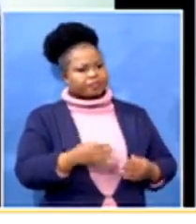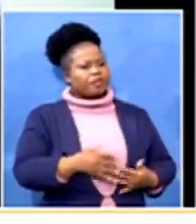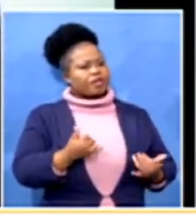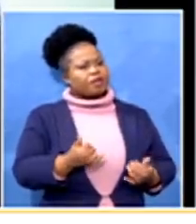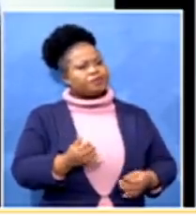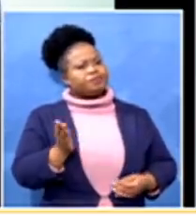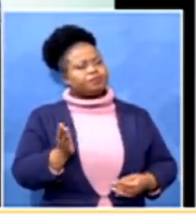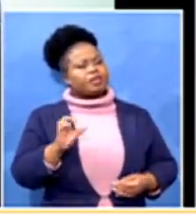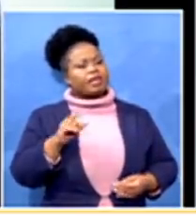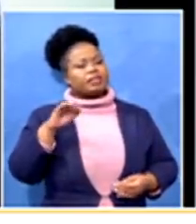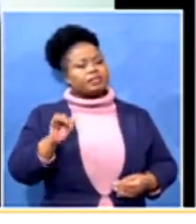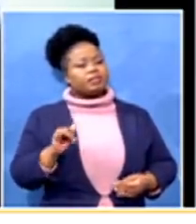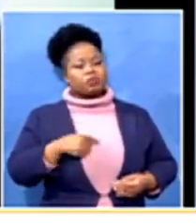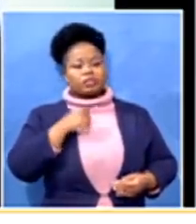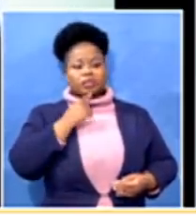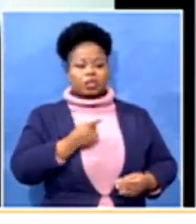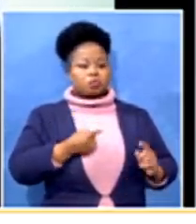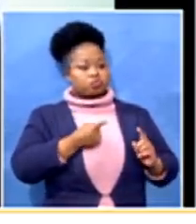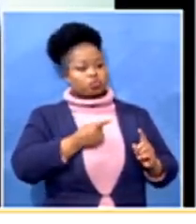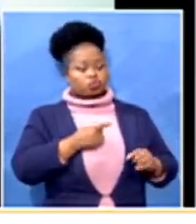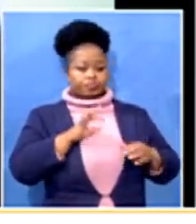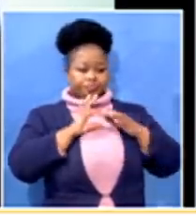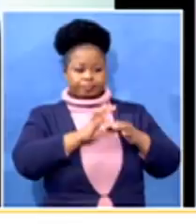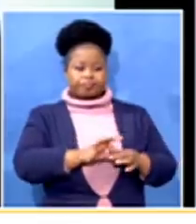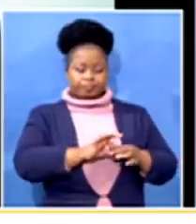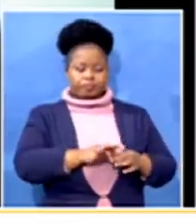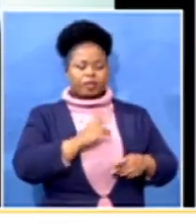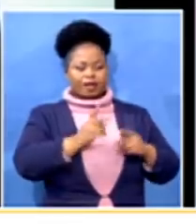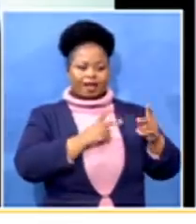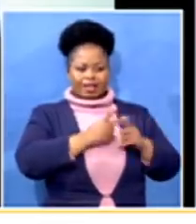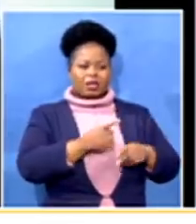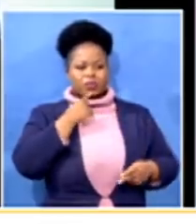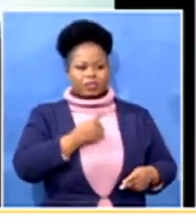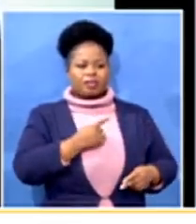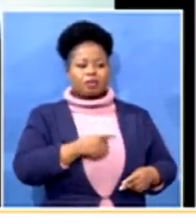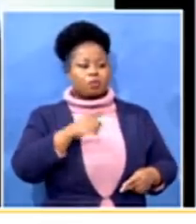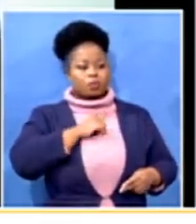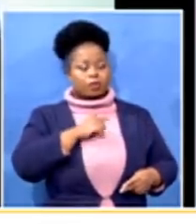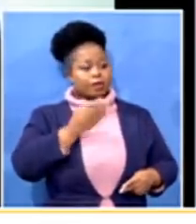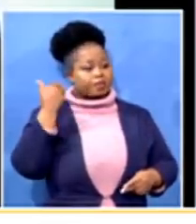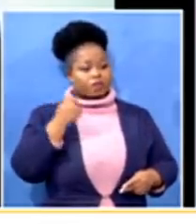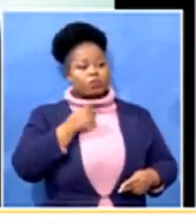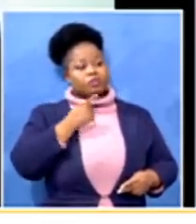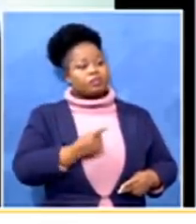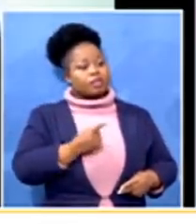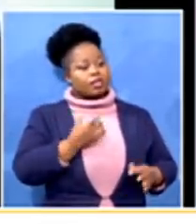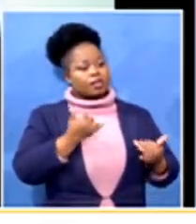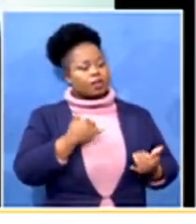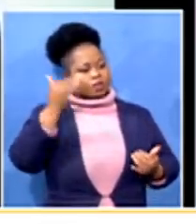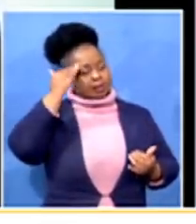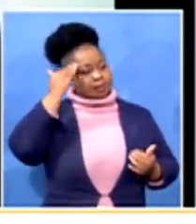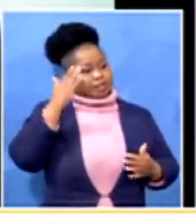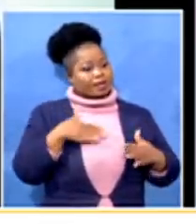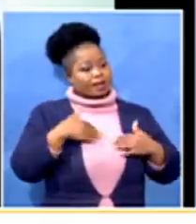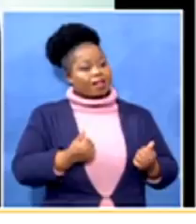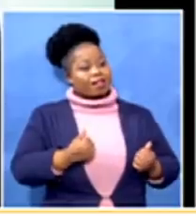Cassey is saying, you are very much so echoing that sentiment. In fact, you've actually said that the mental health